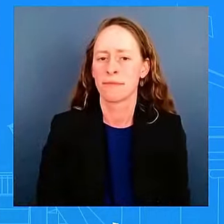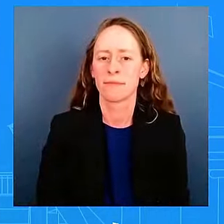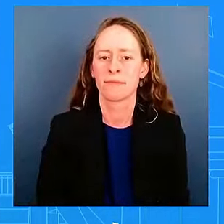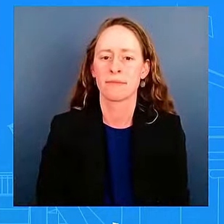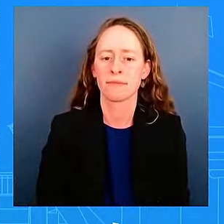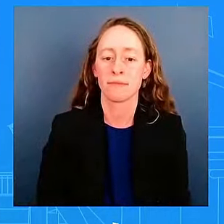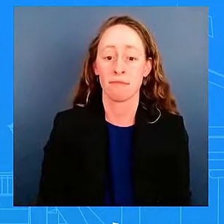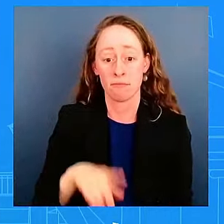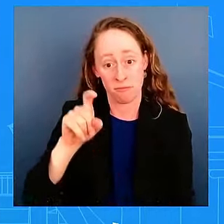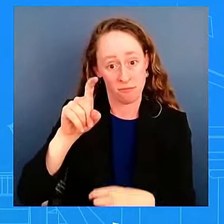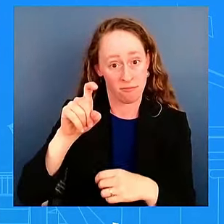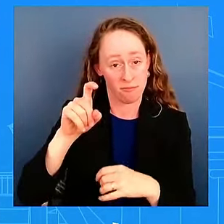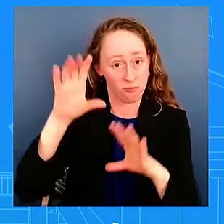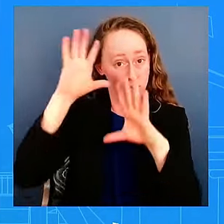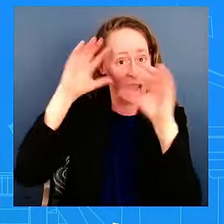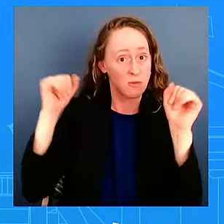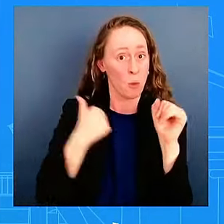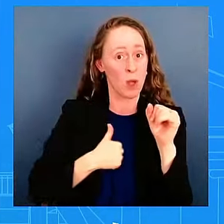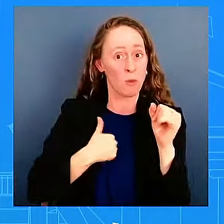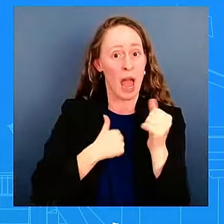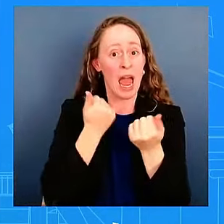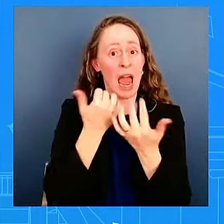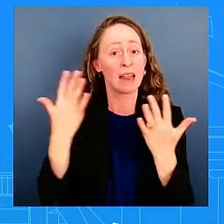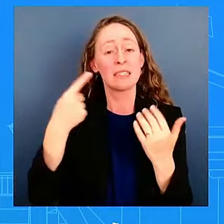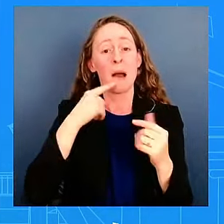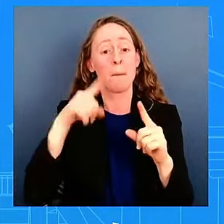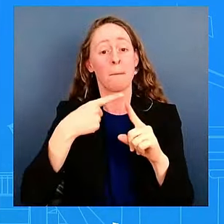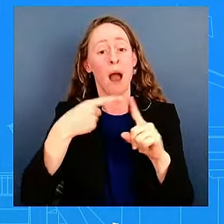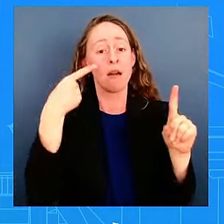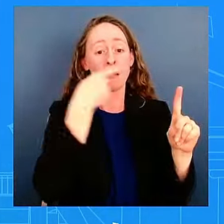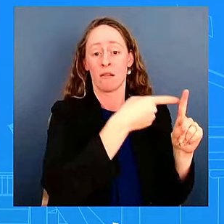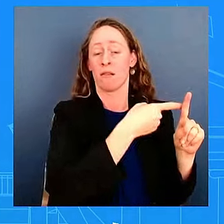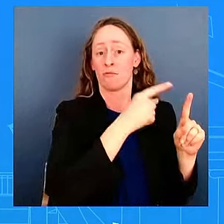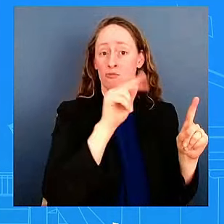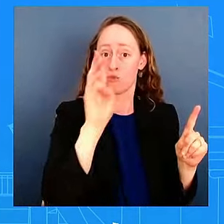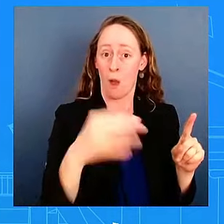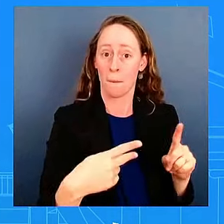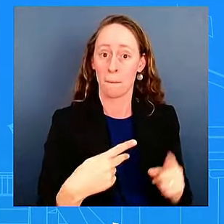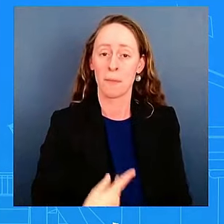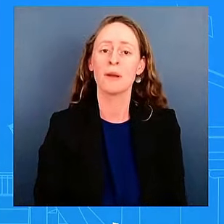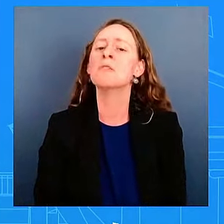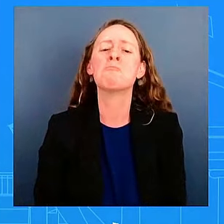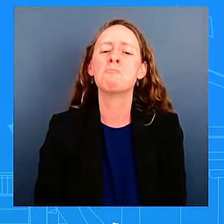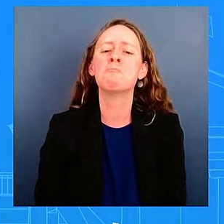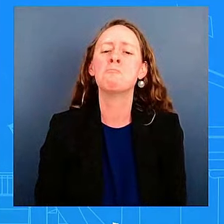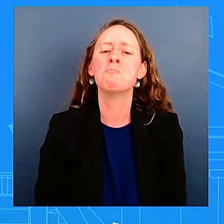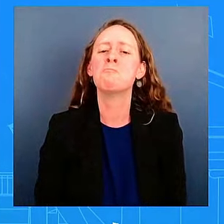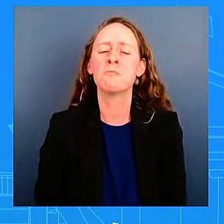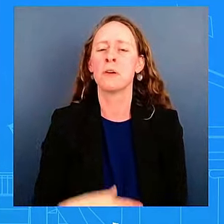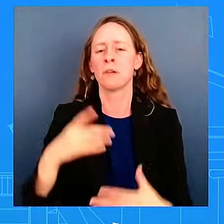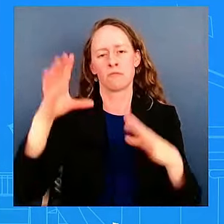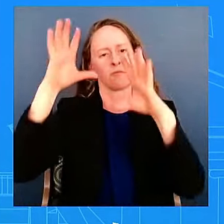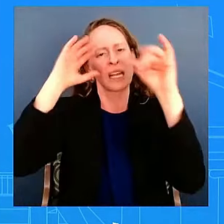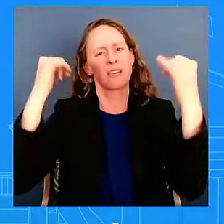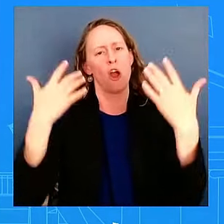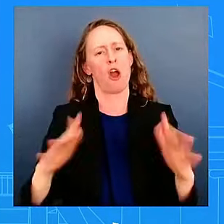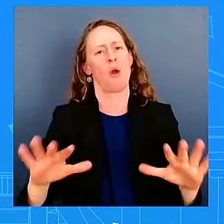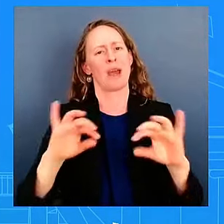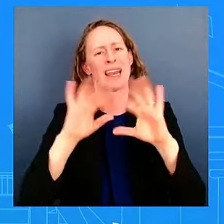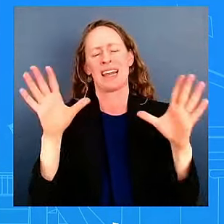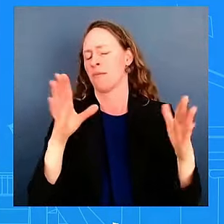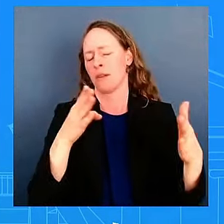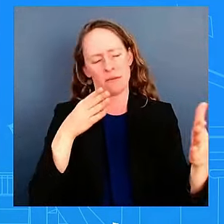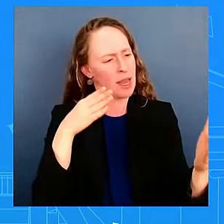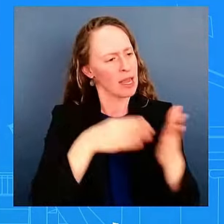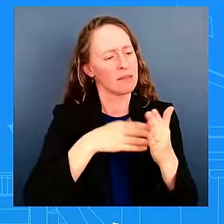other political rivals? What I will say is the president has forcefully spoken out against violence. That is something that he has done over and over again, and